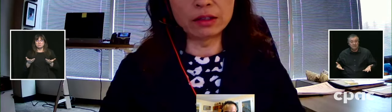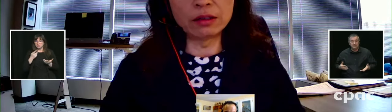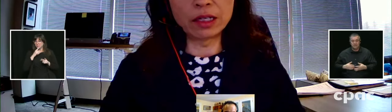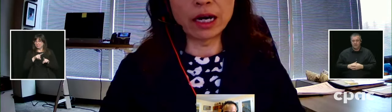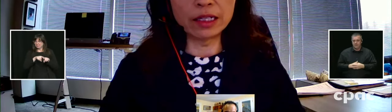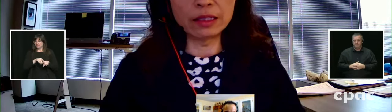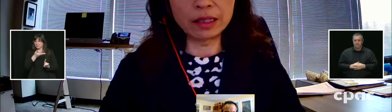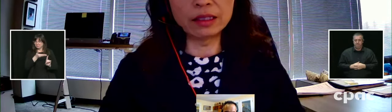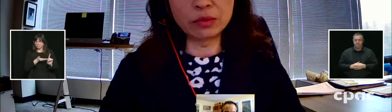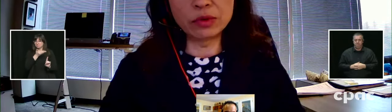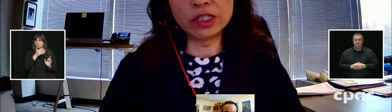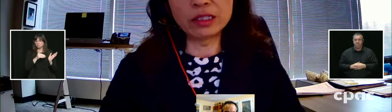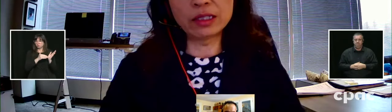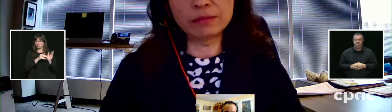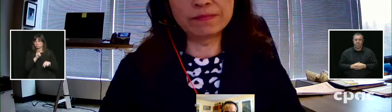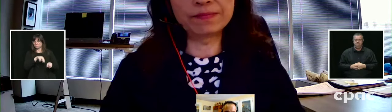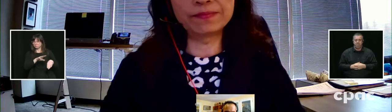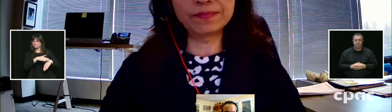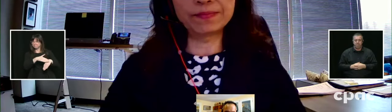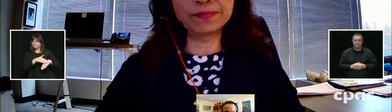clinical guidance at this point.